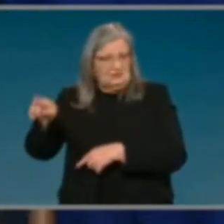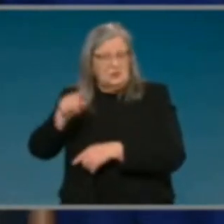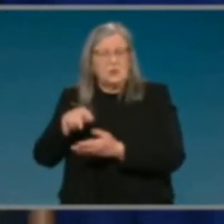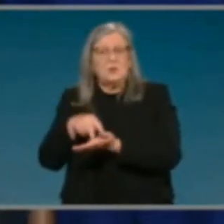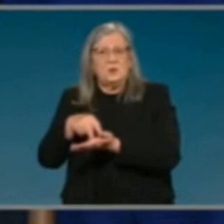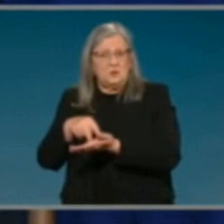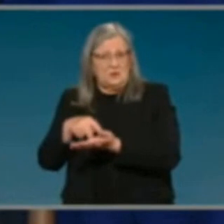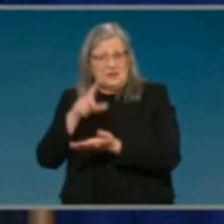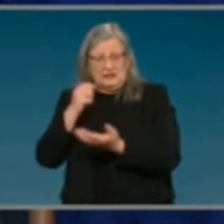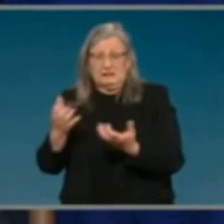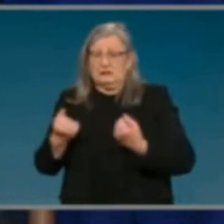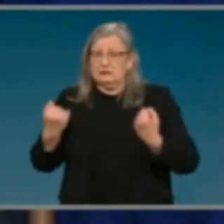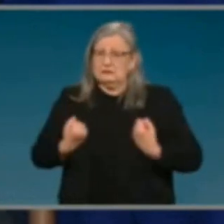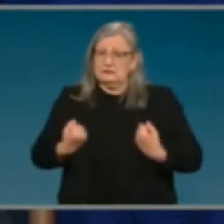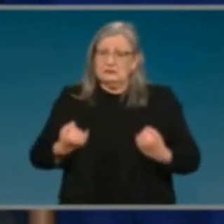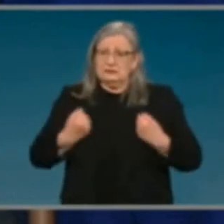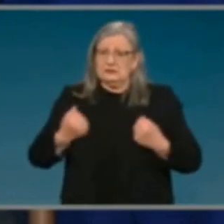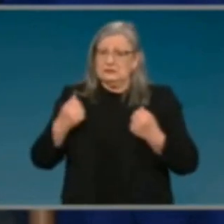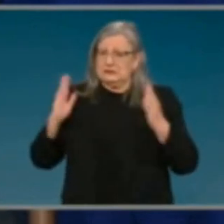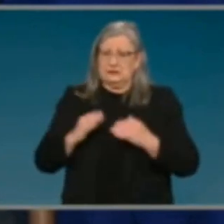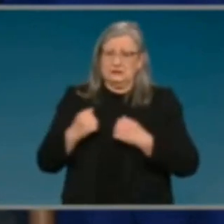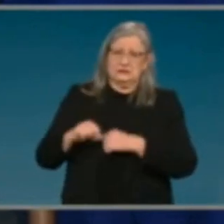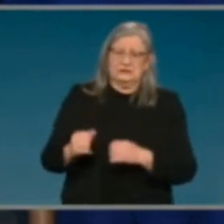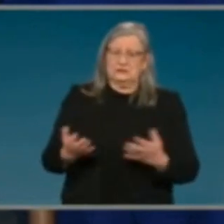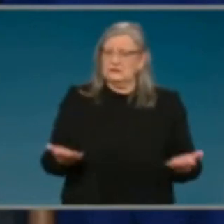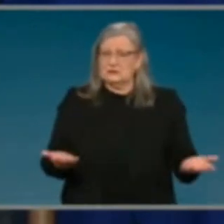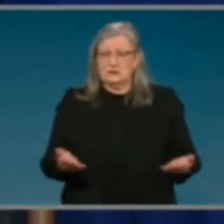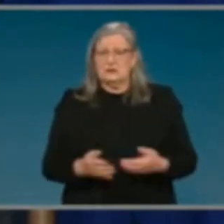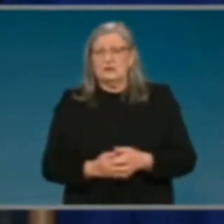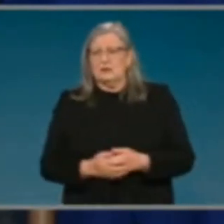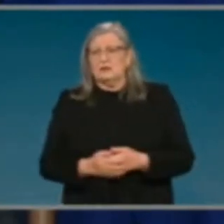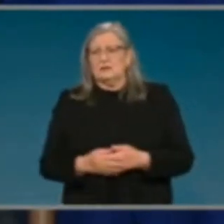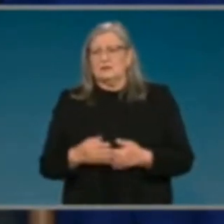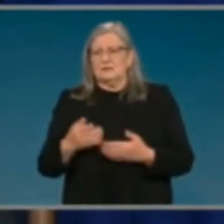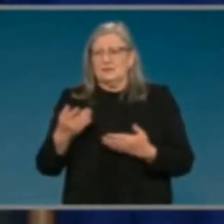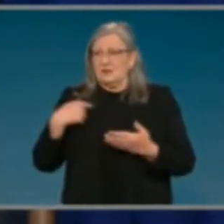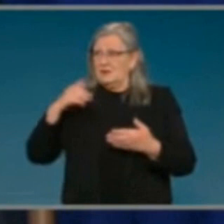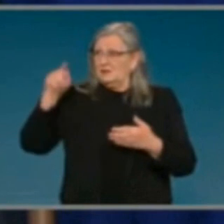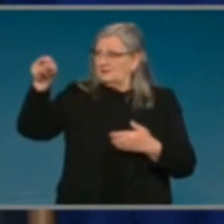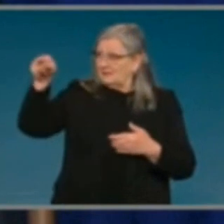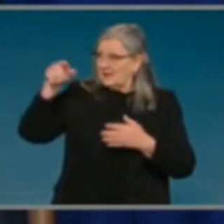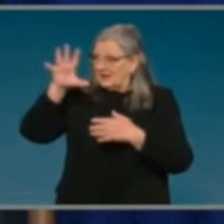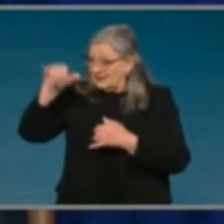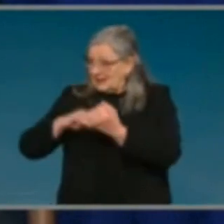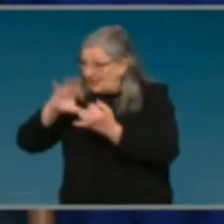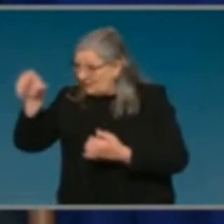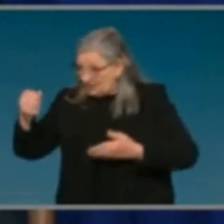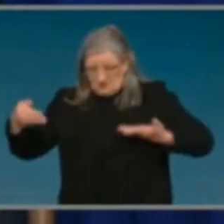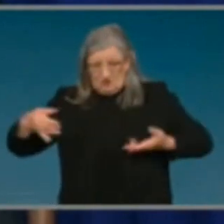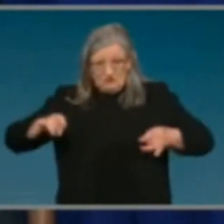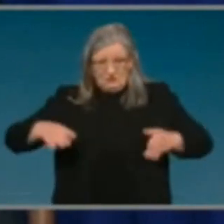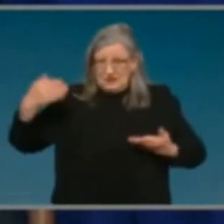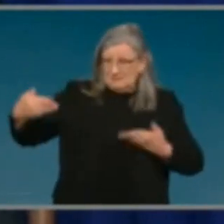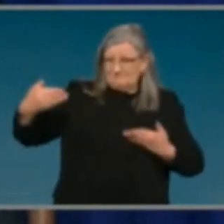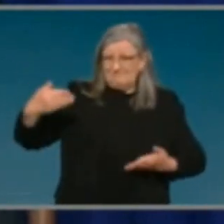transmitted, and particularly the severity of illness. So we're still looking at that. Some reports out of South Africa are that it's